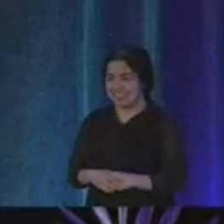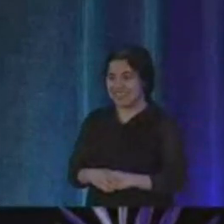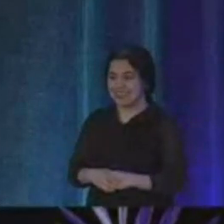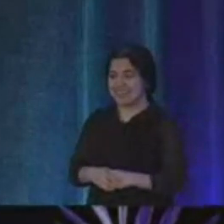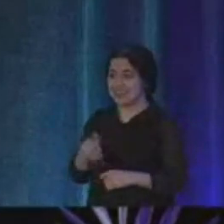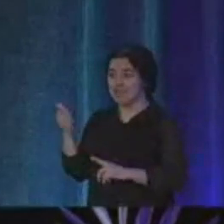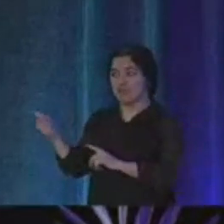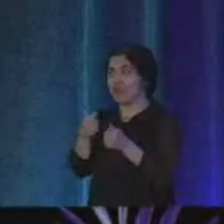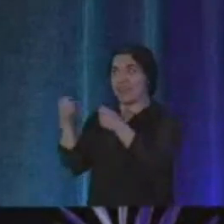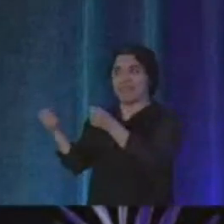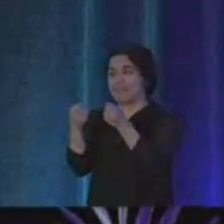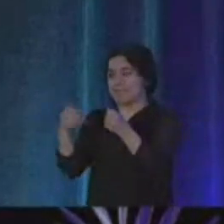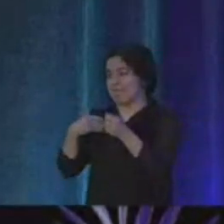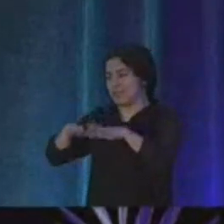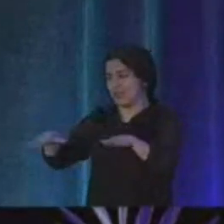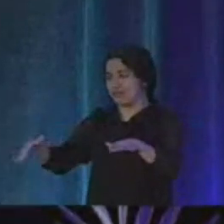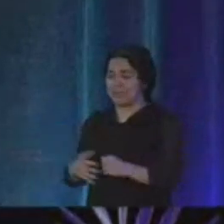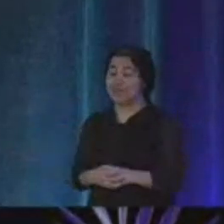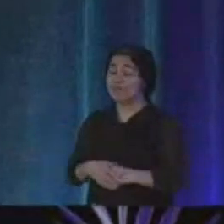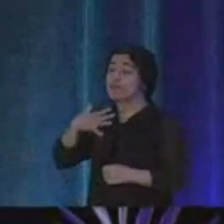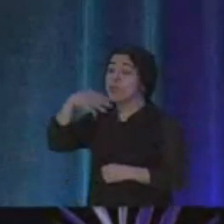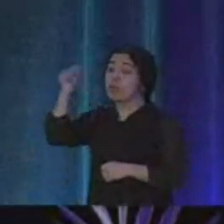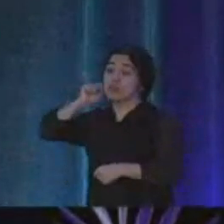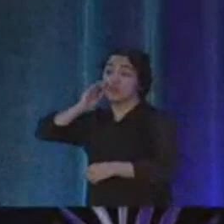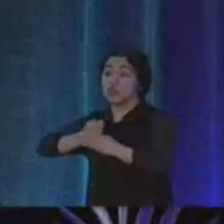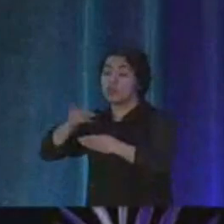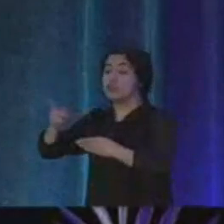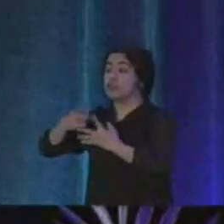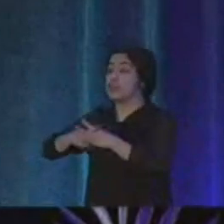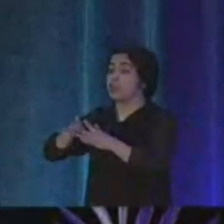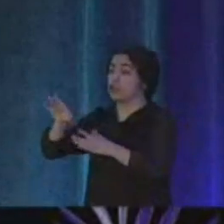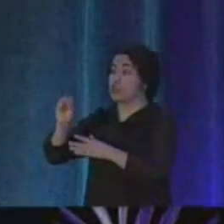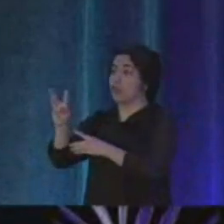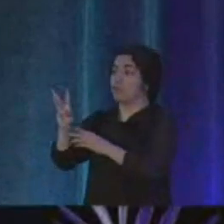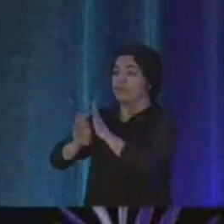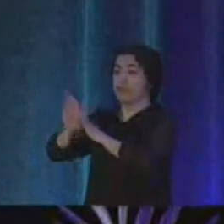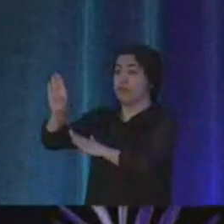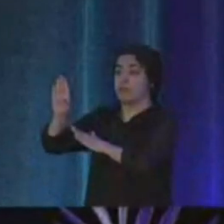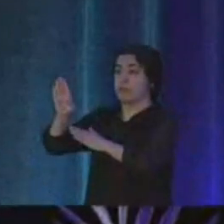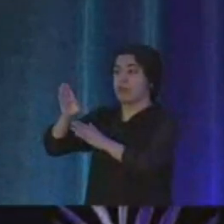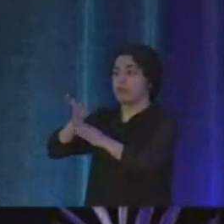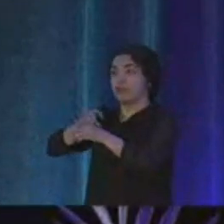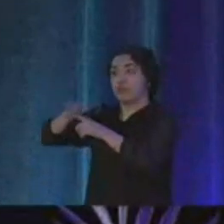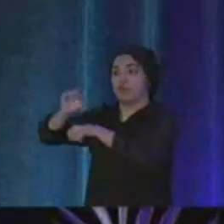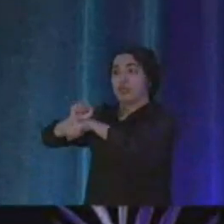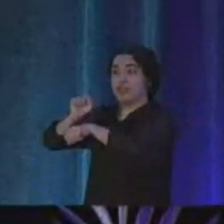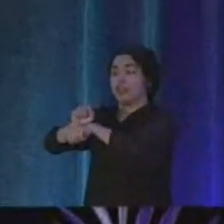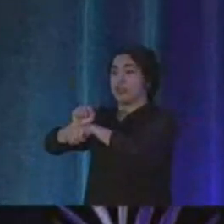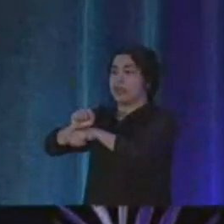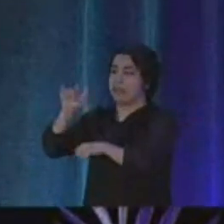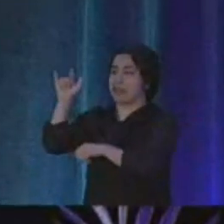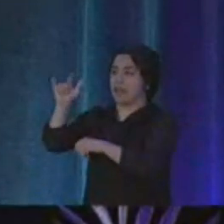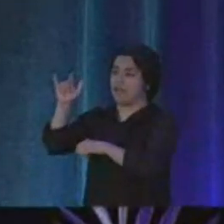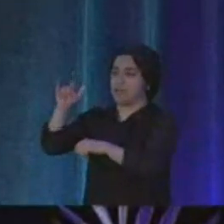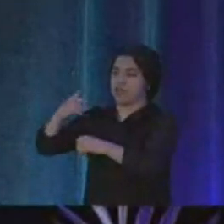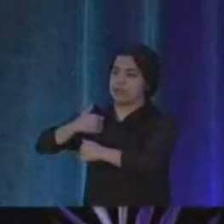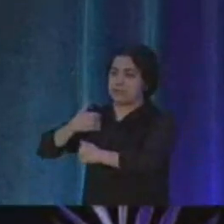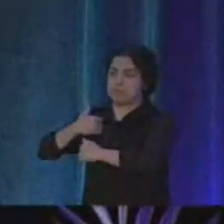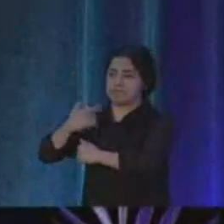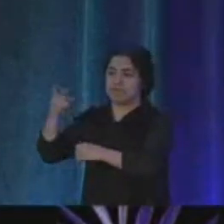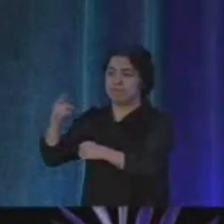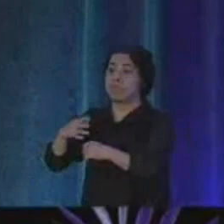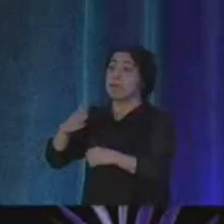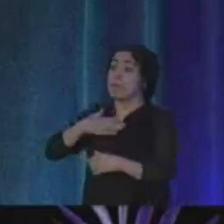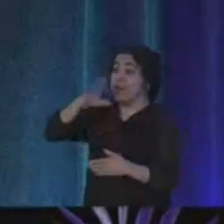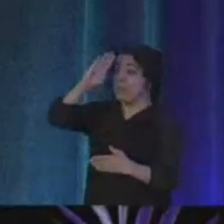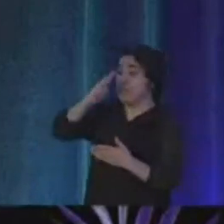My oldest daughter has started her software development career in the Air Force, so I'm super proud. And my son plays all the